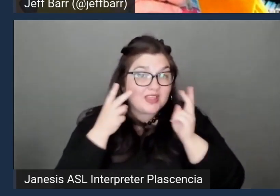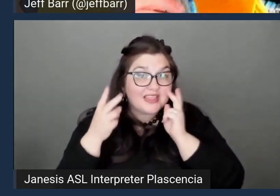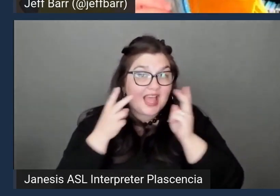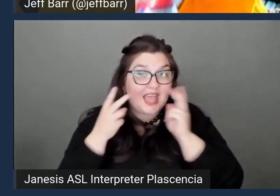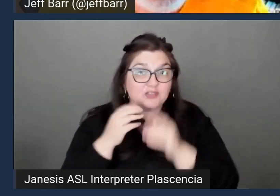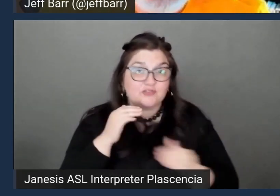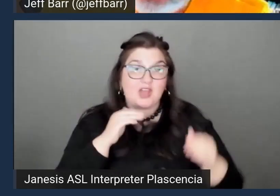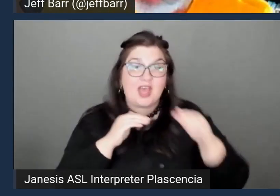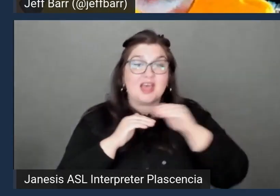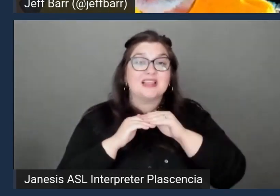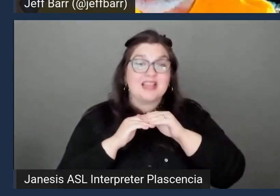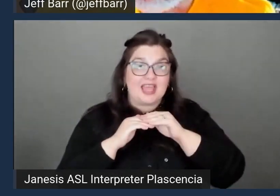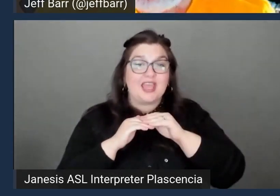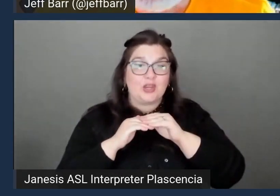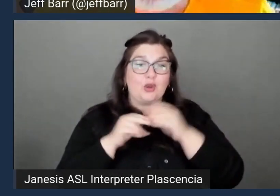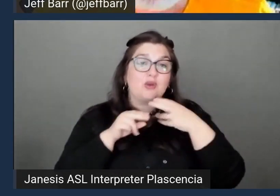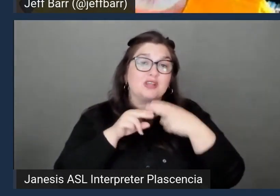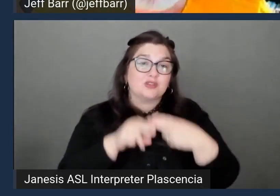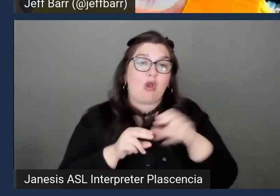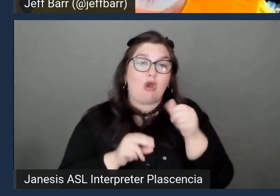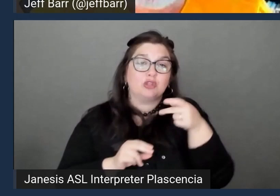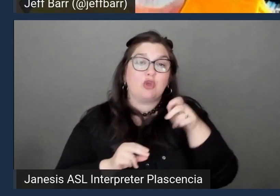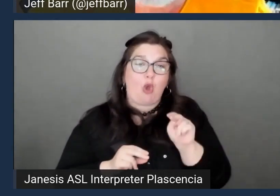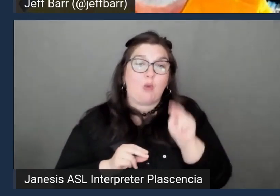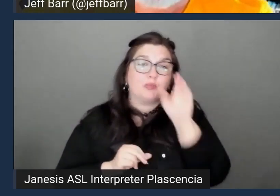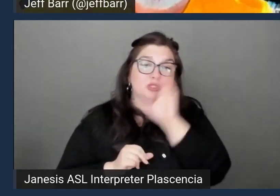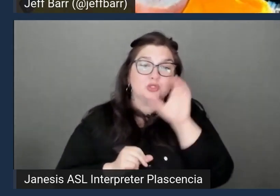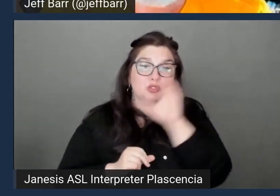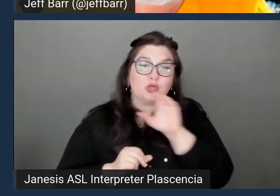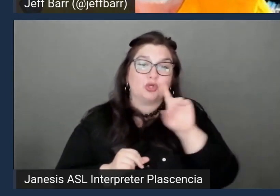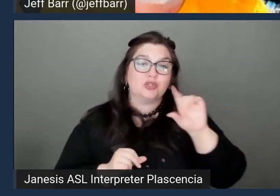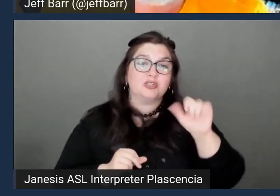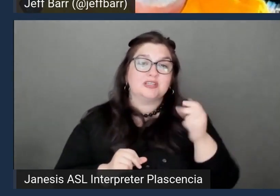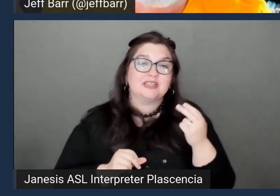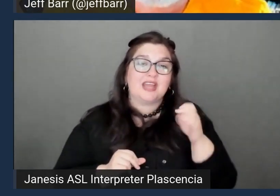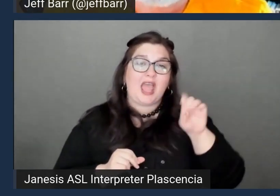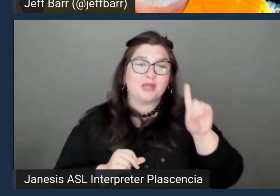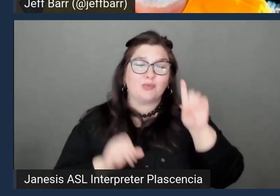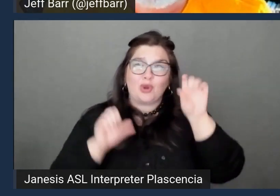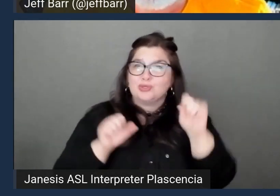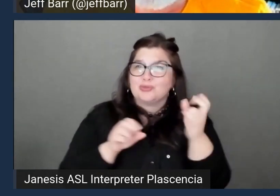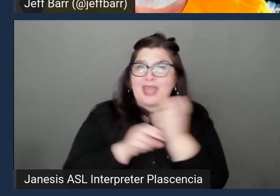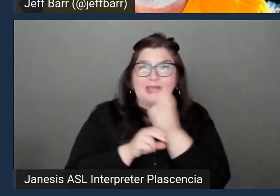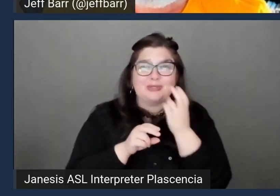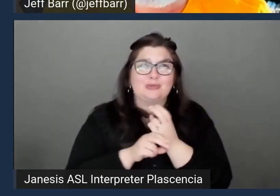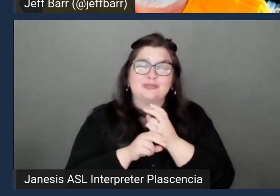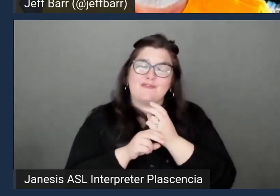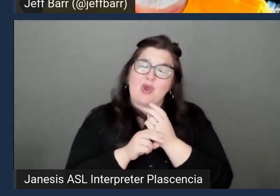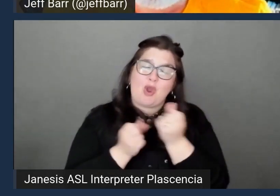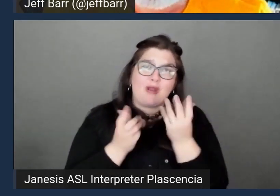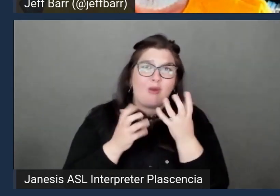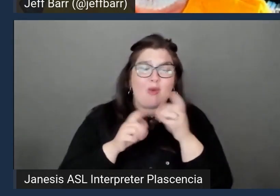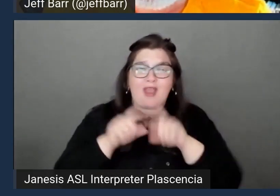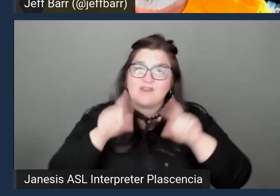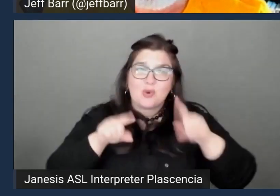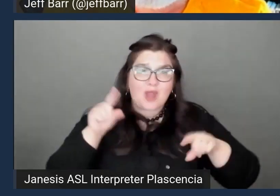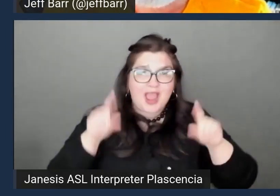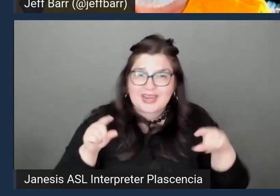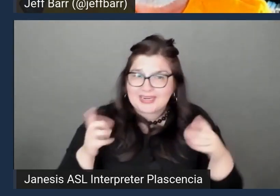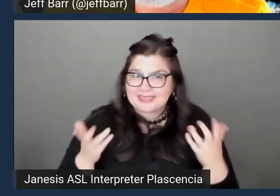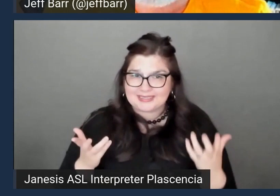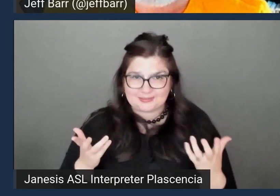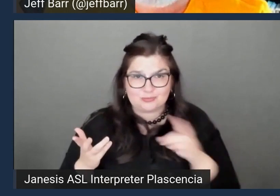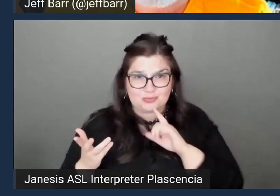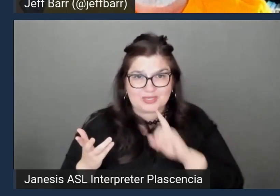called OpenSearch Dashboards. And you can use it for a wide variety of use cases. It's really a broad set of use cases that